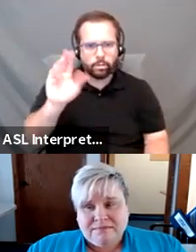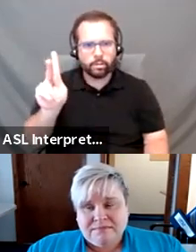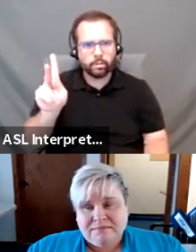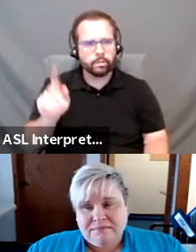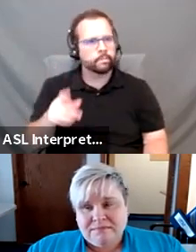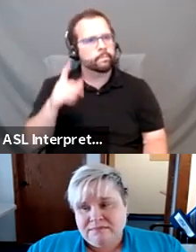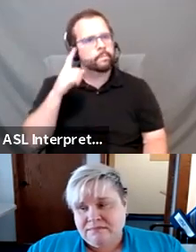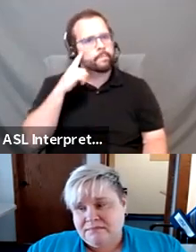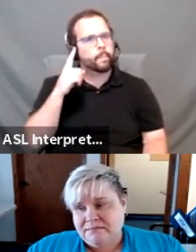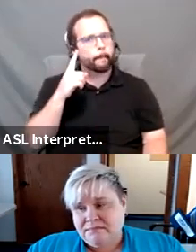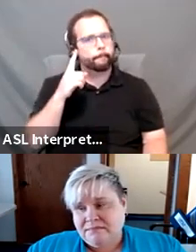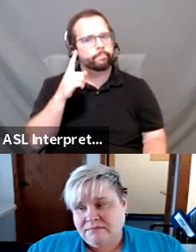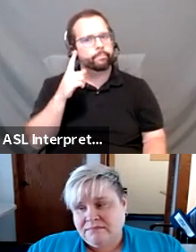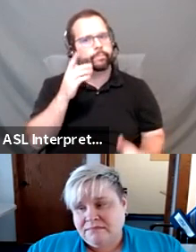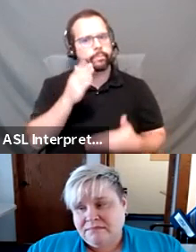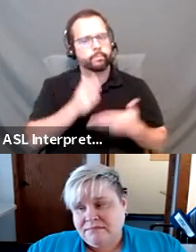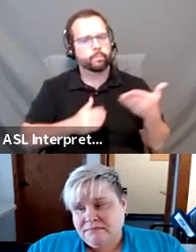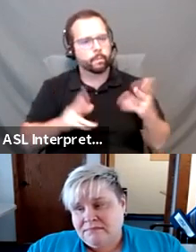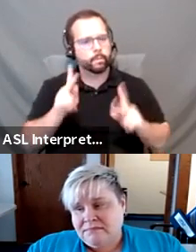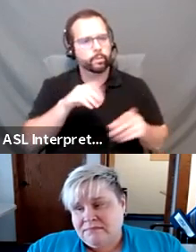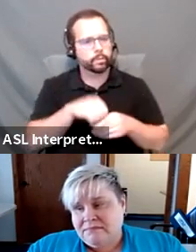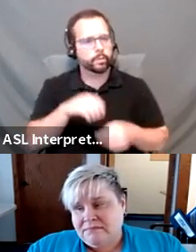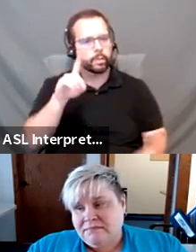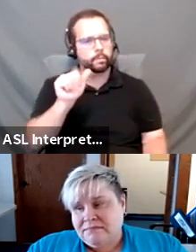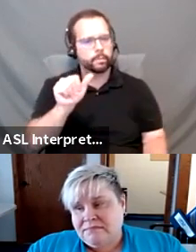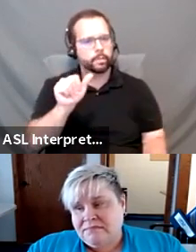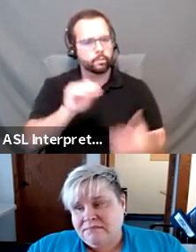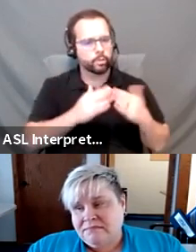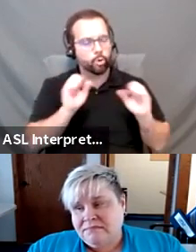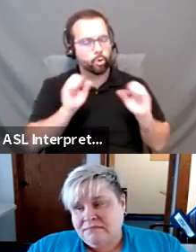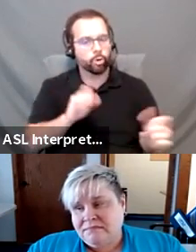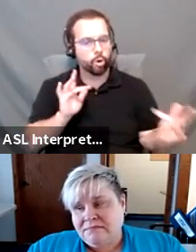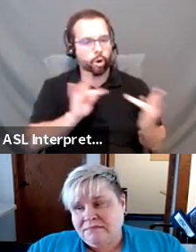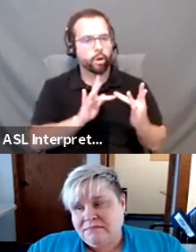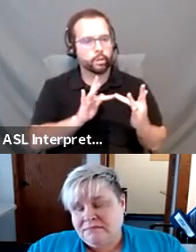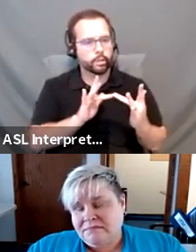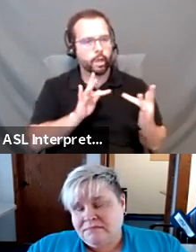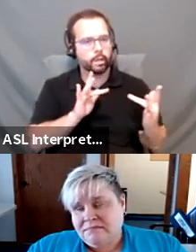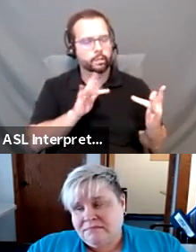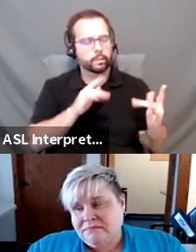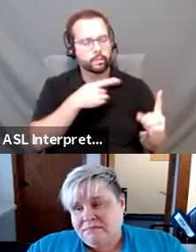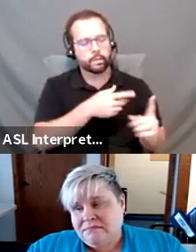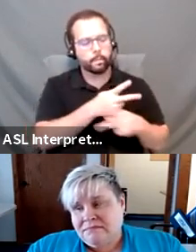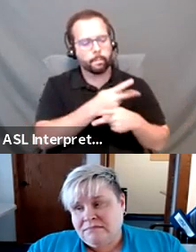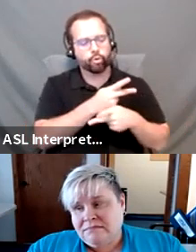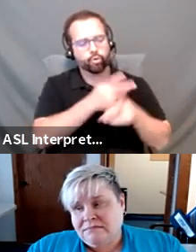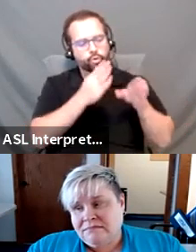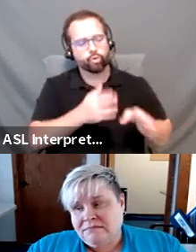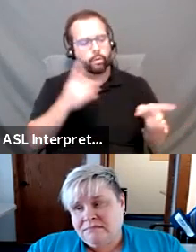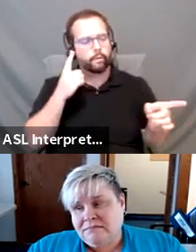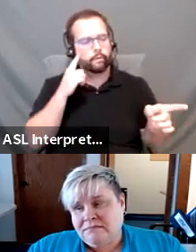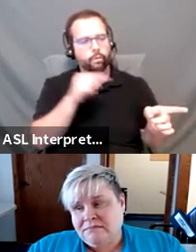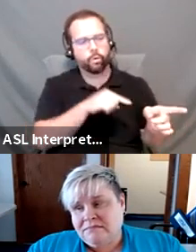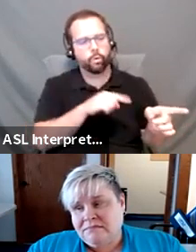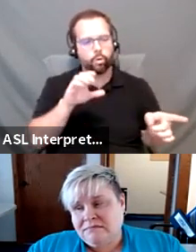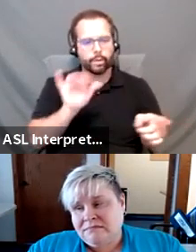that there are folks in the disability community who could reach out to the producers of Crip Camp and perhaps